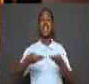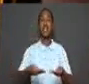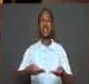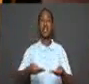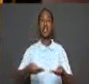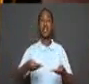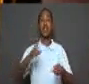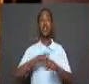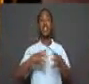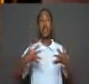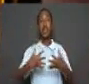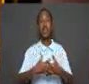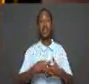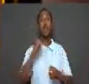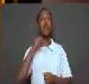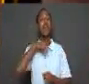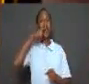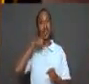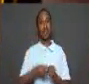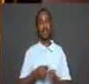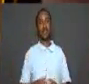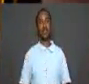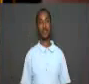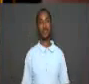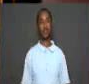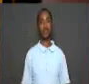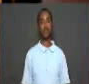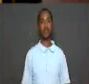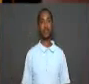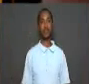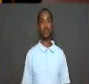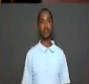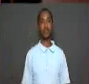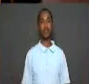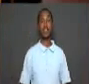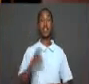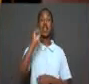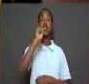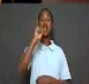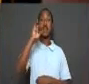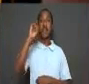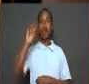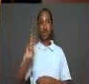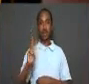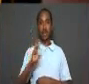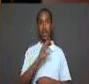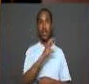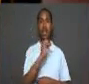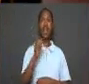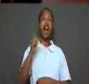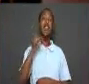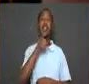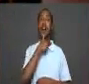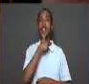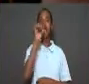the mixture as waste gases. The silicon dioxide and other